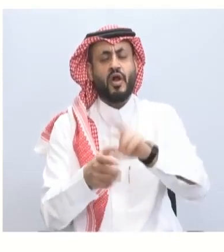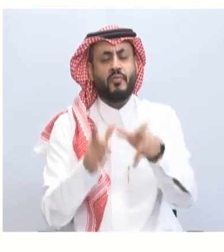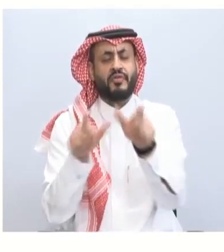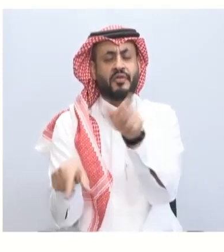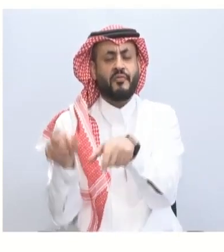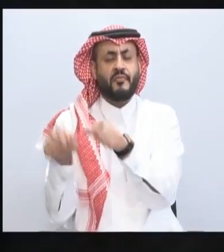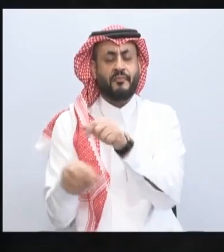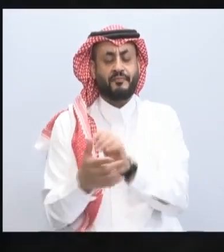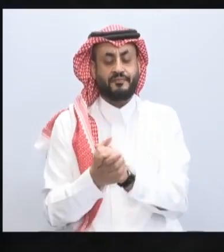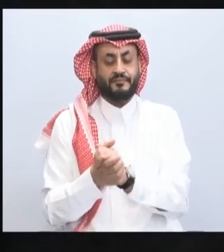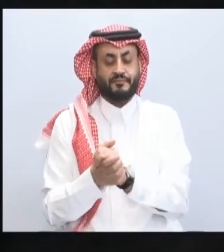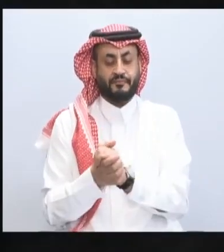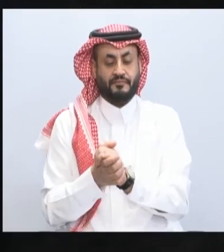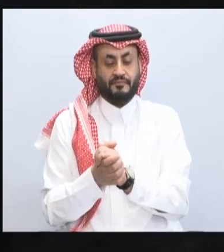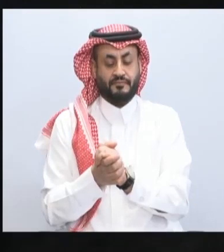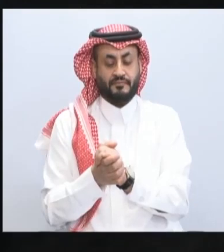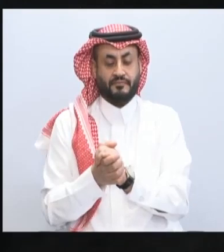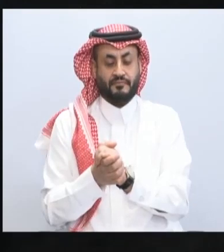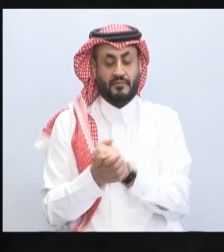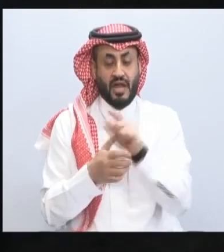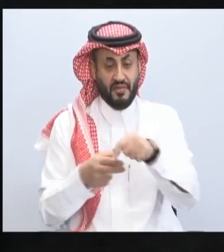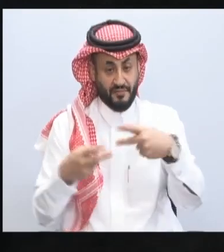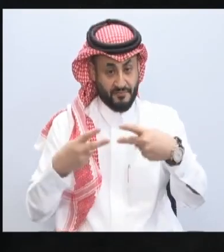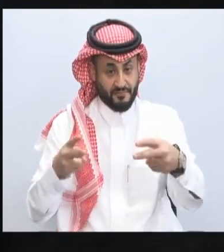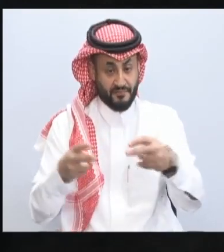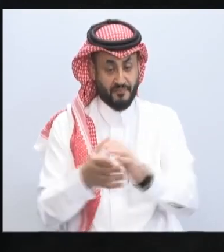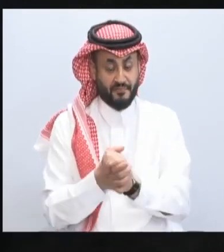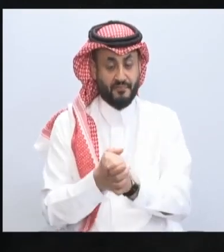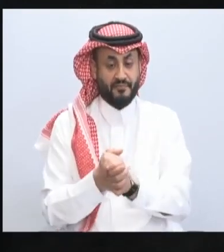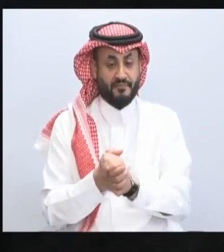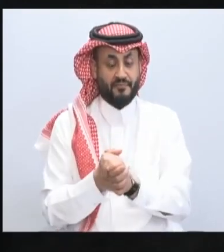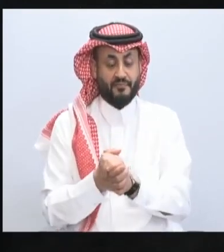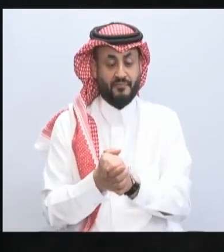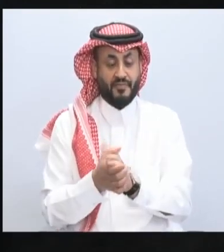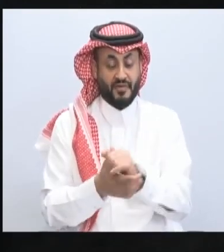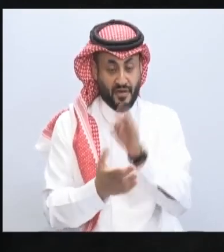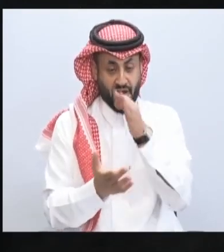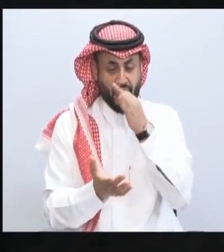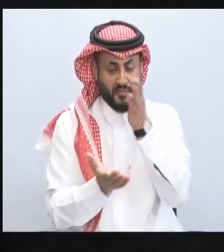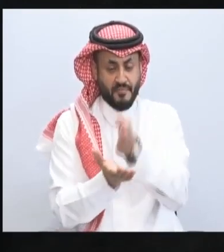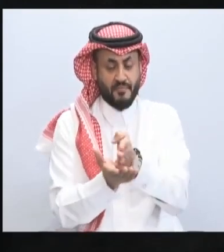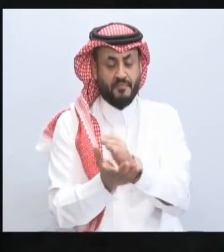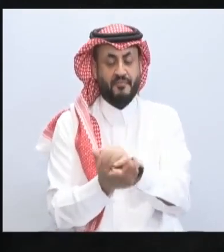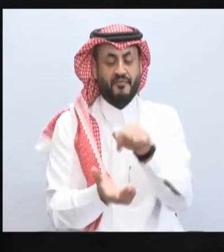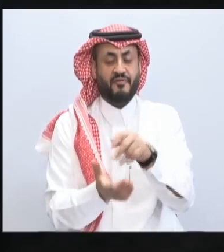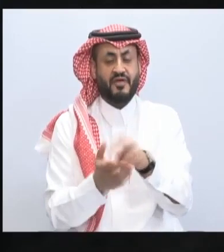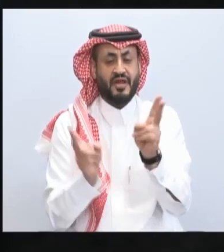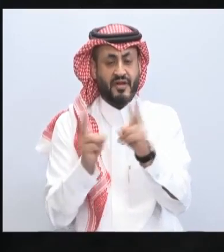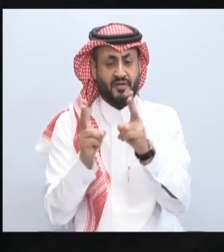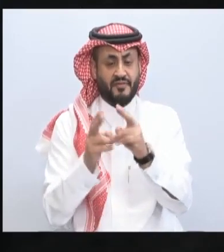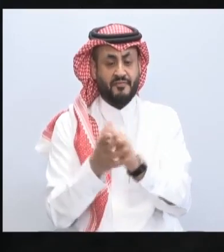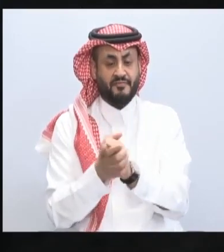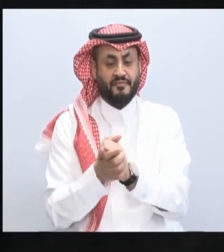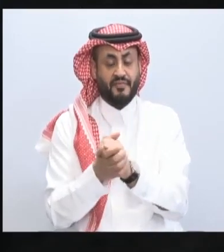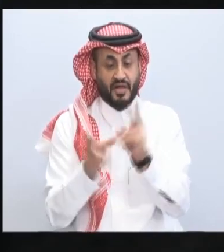mindset. So this agrees, or we can say that this proves that yes, we have here communication with